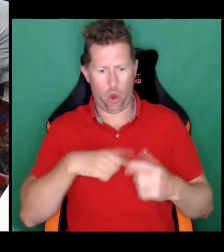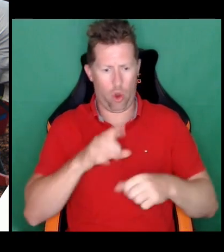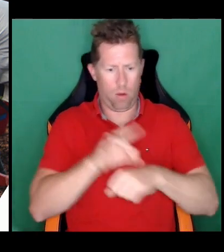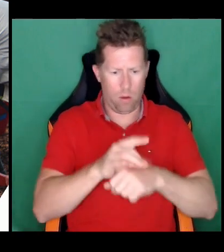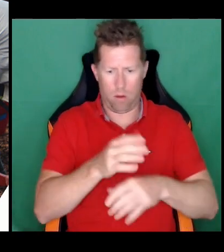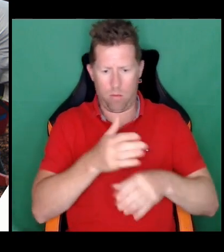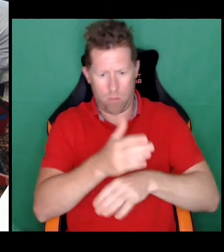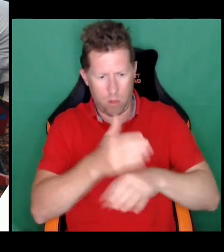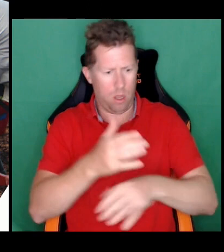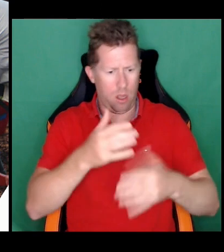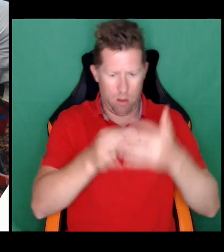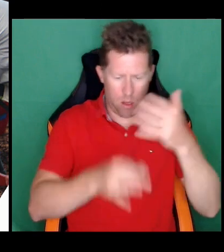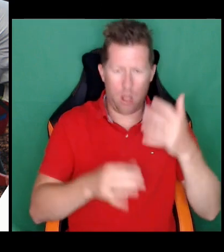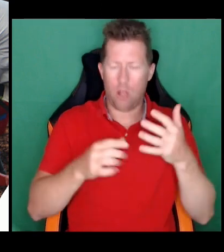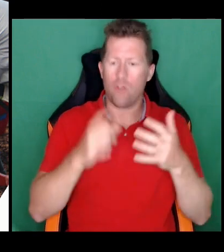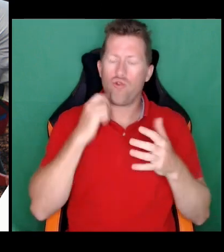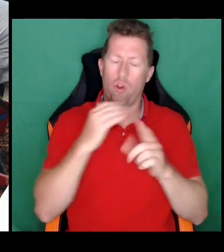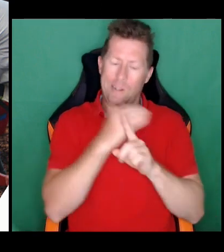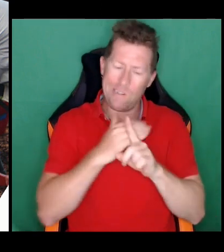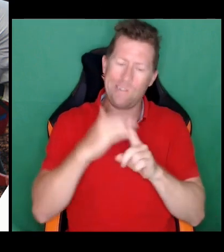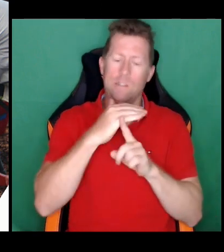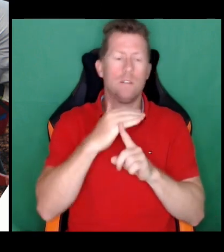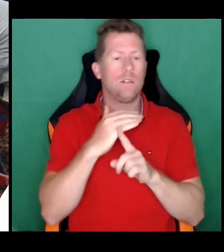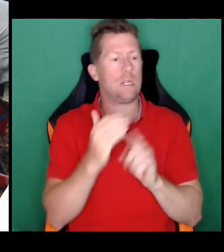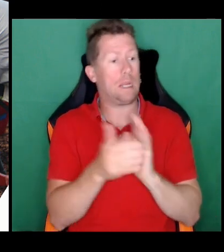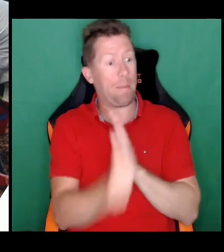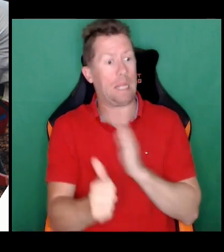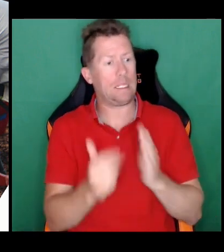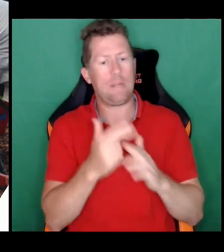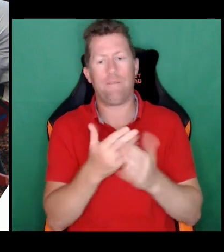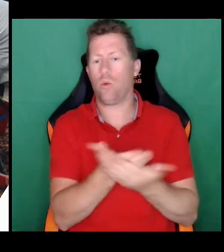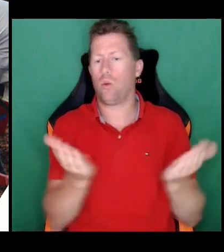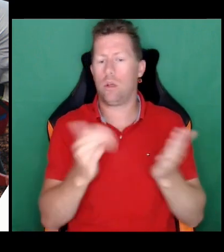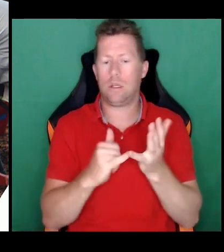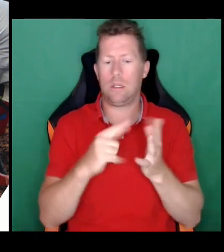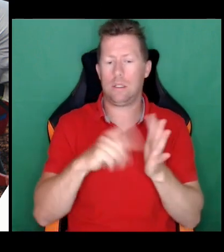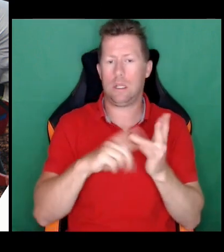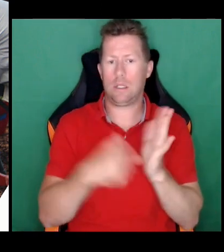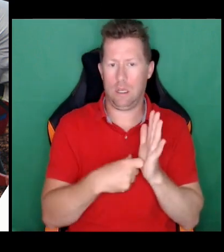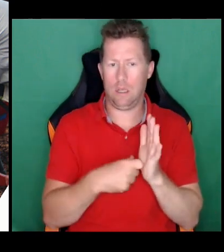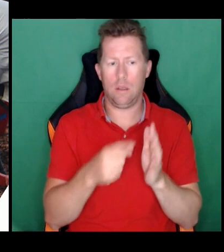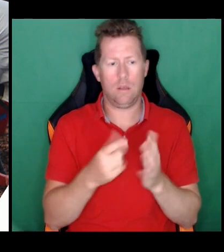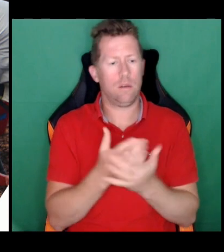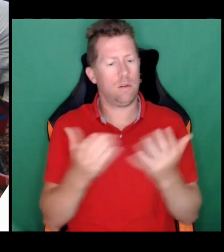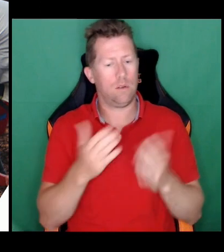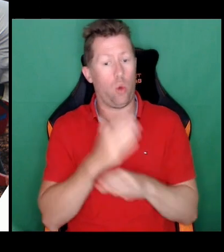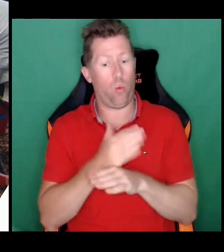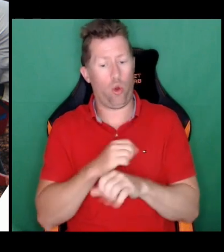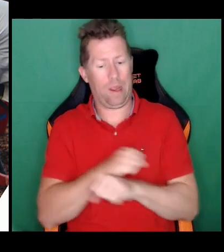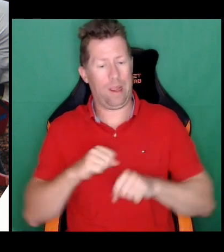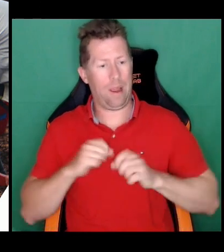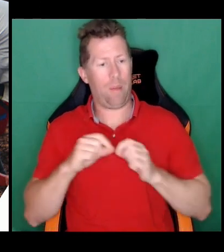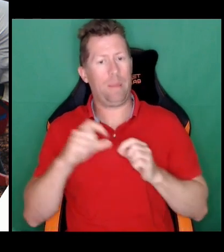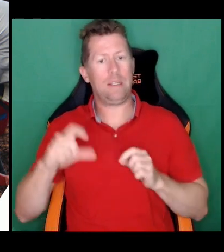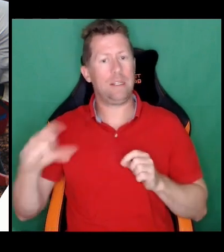keen to increase and build capacity within the sector. And that's the case for most of the work that the BCC